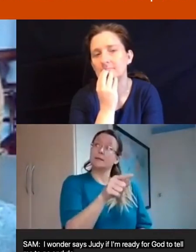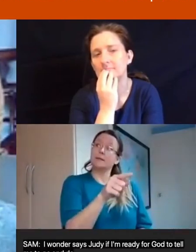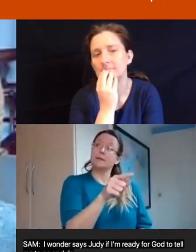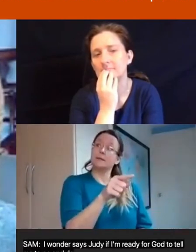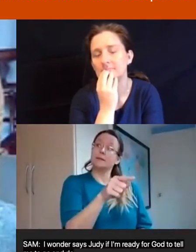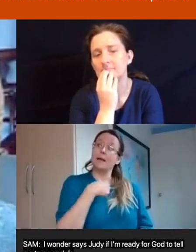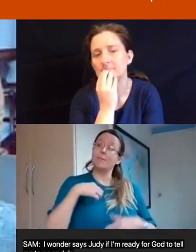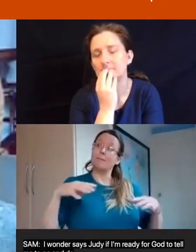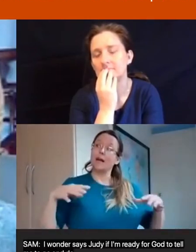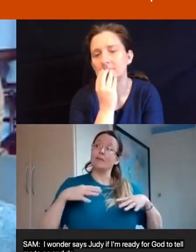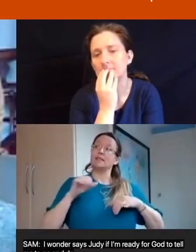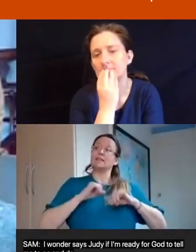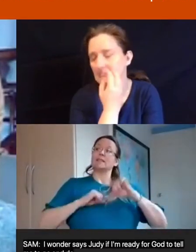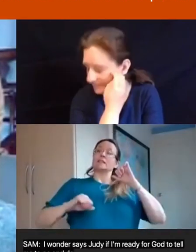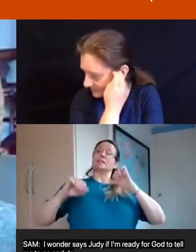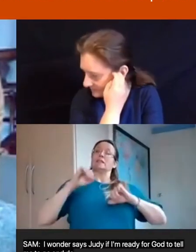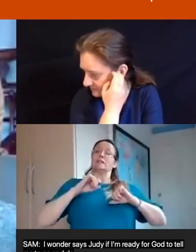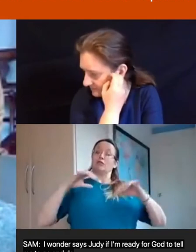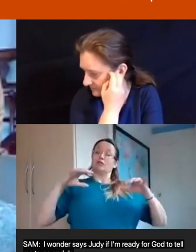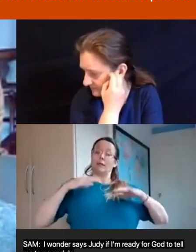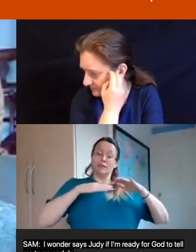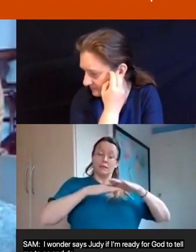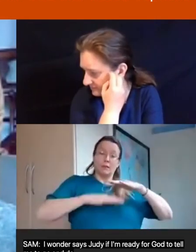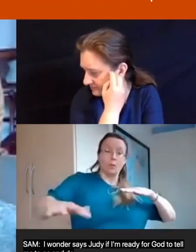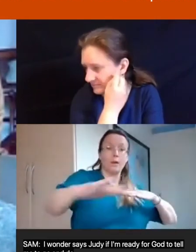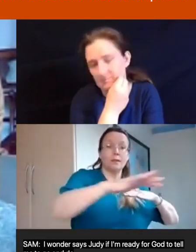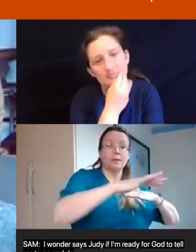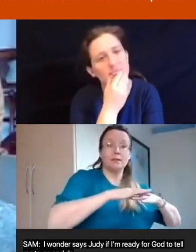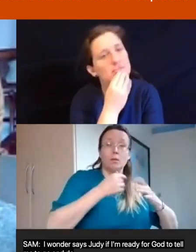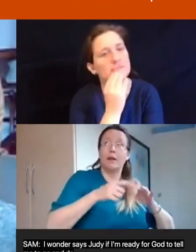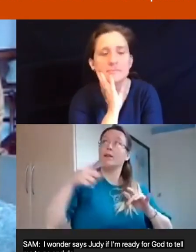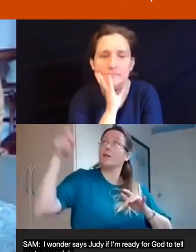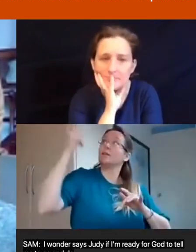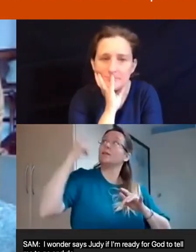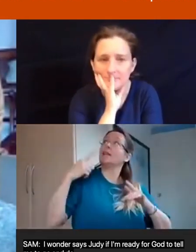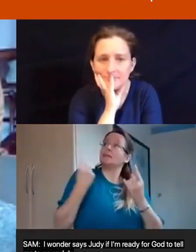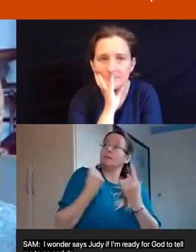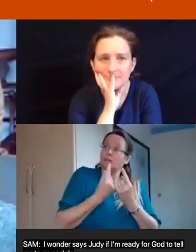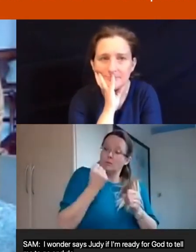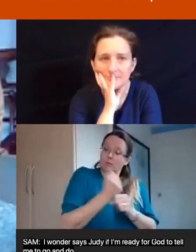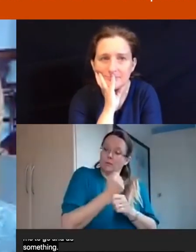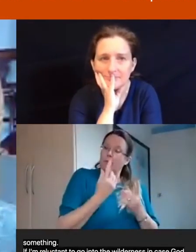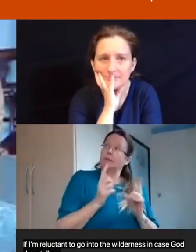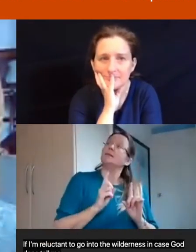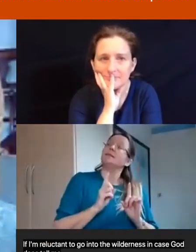I'm reluctant to go into the wilderness in case God does tell me that.